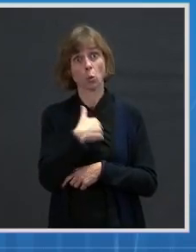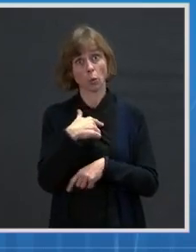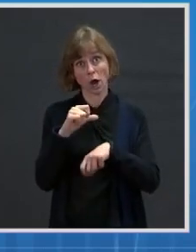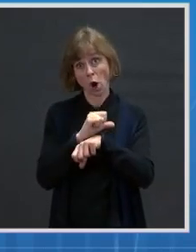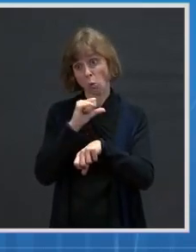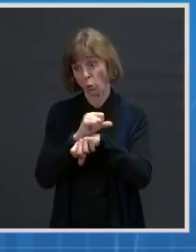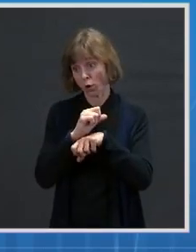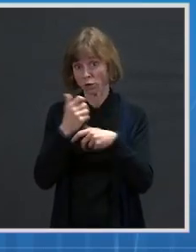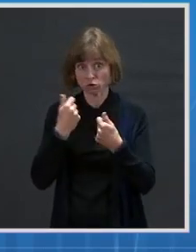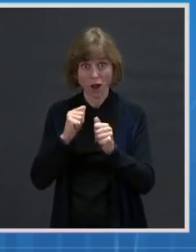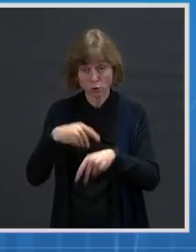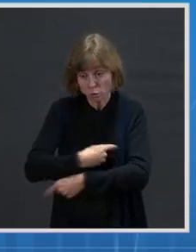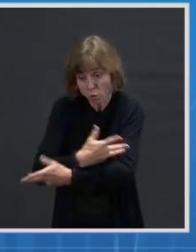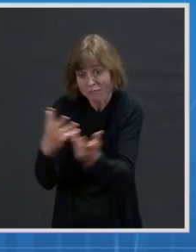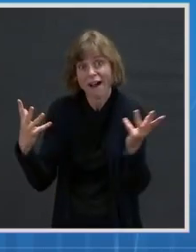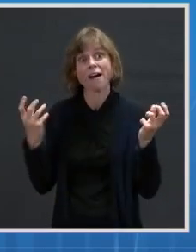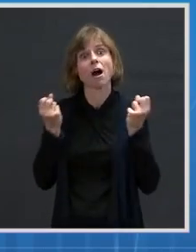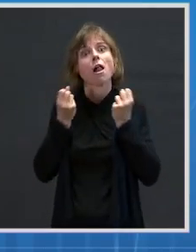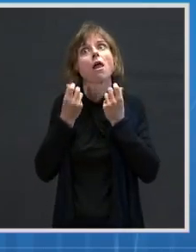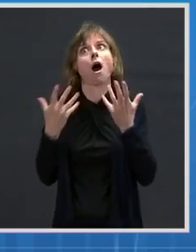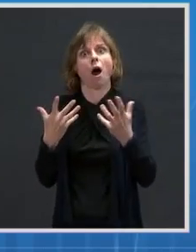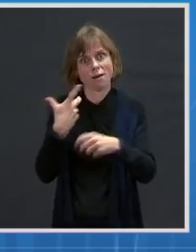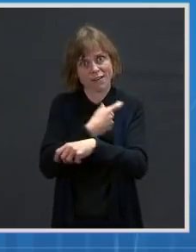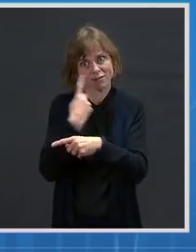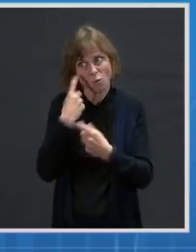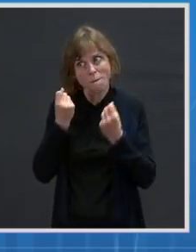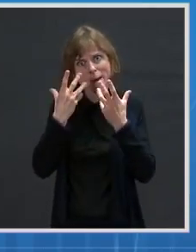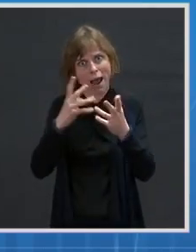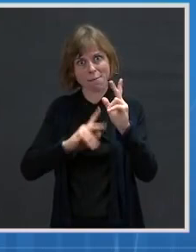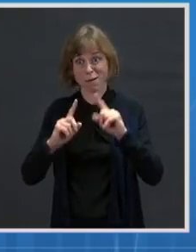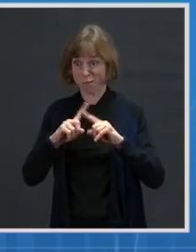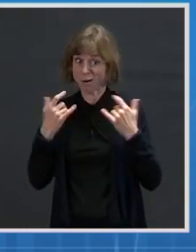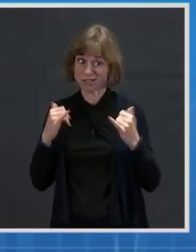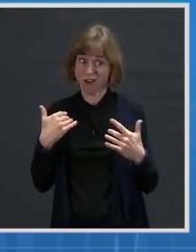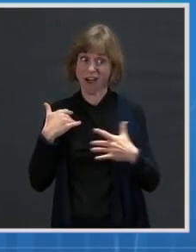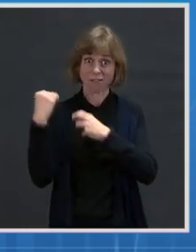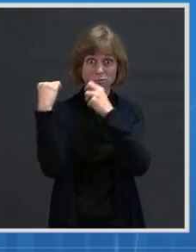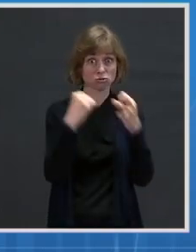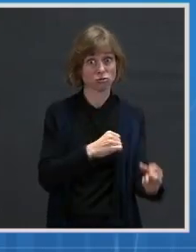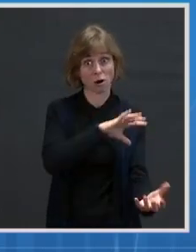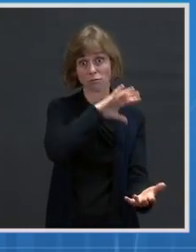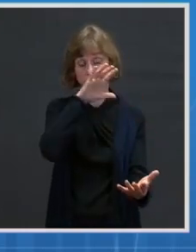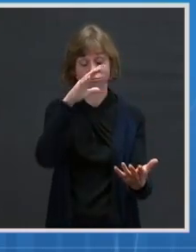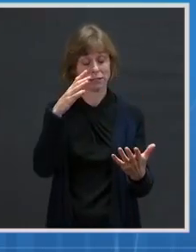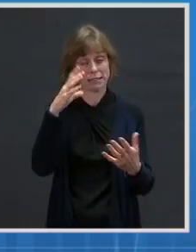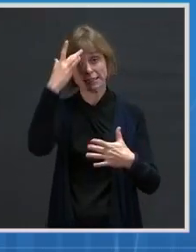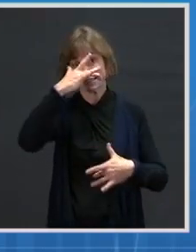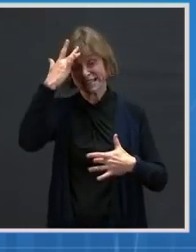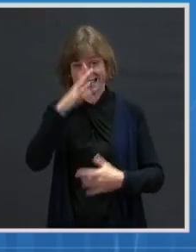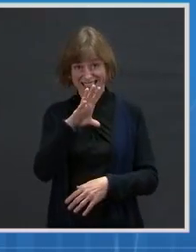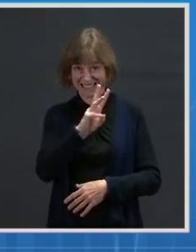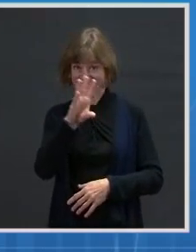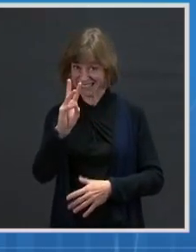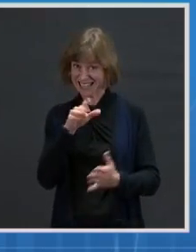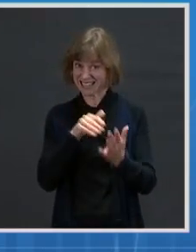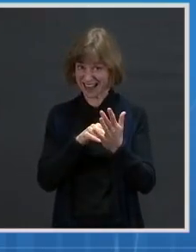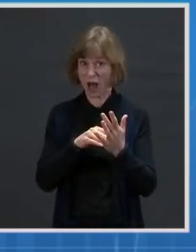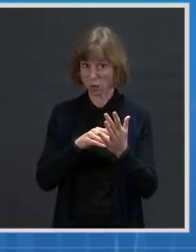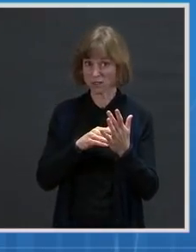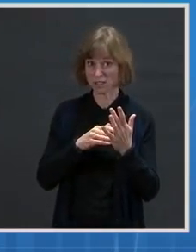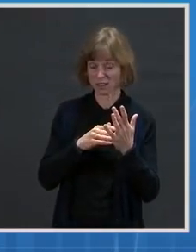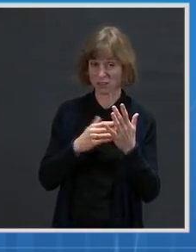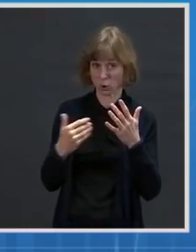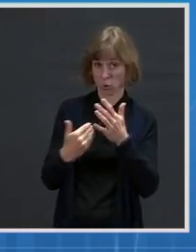lot of people, and yet we still have a lot of disease, 66,000 cases a day. So what we